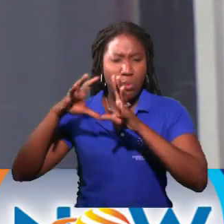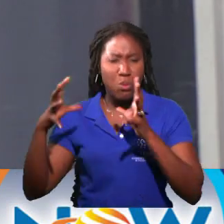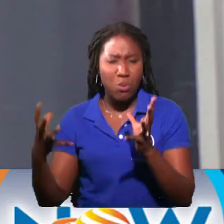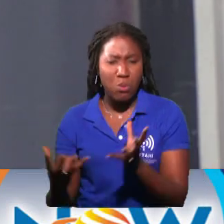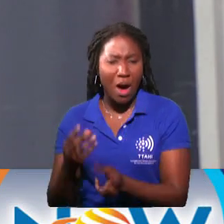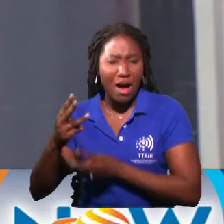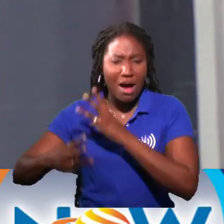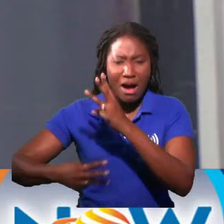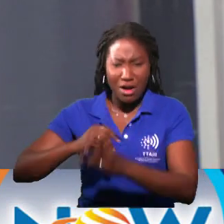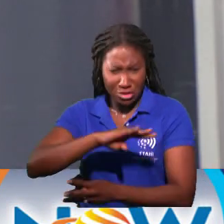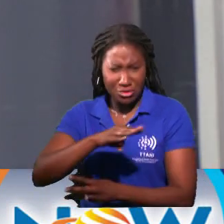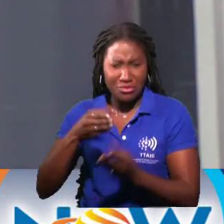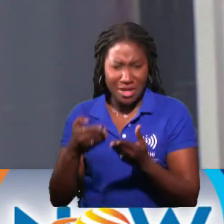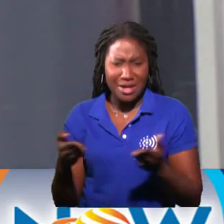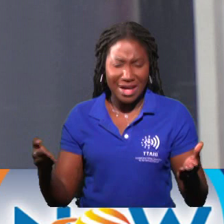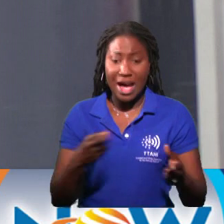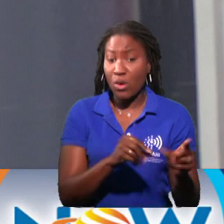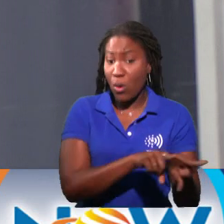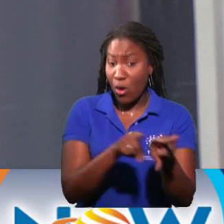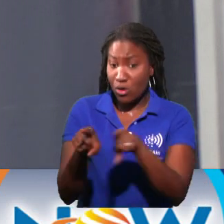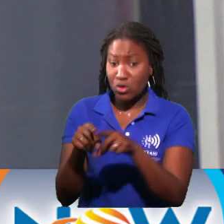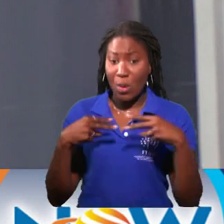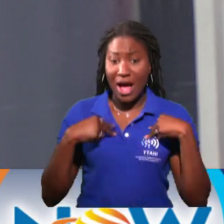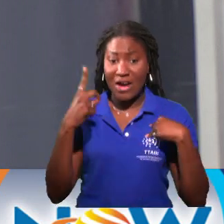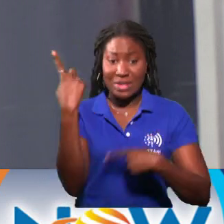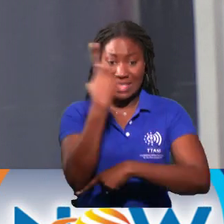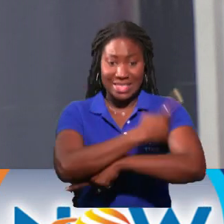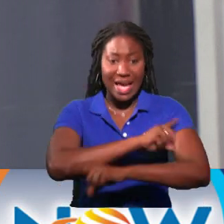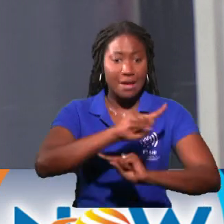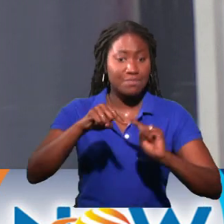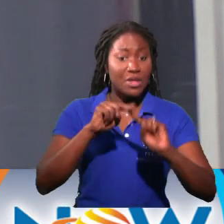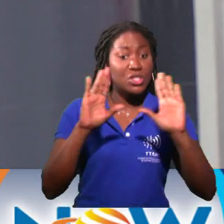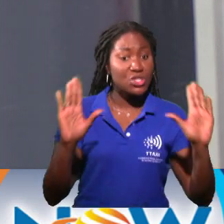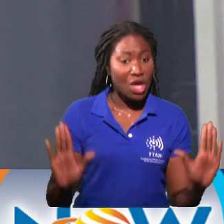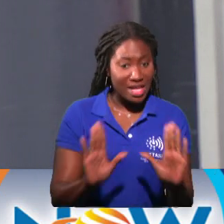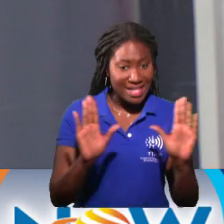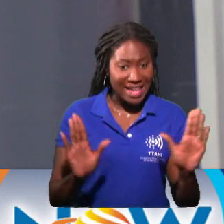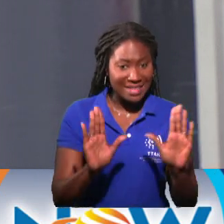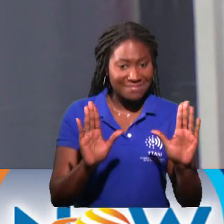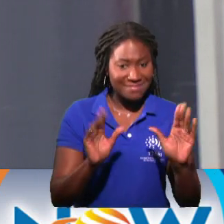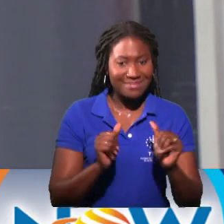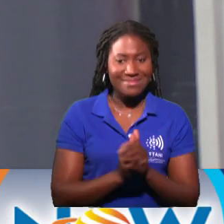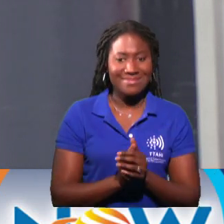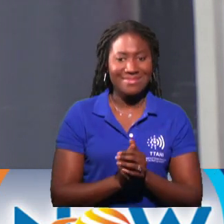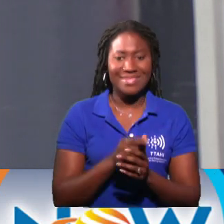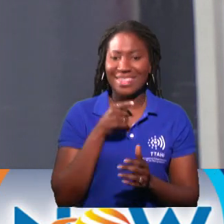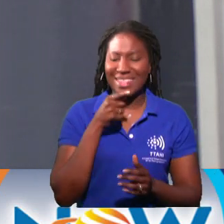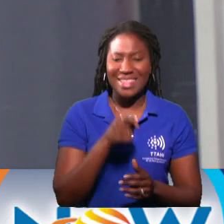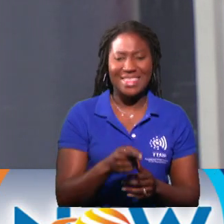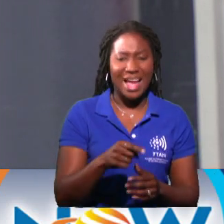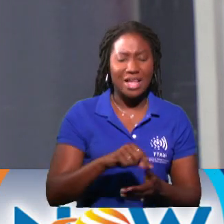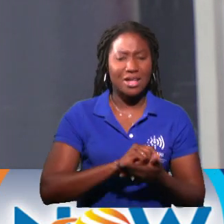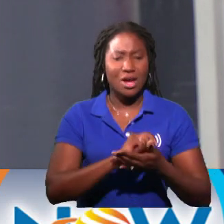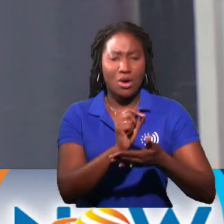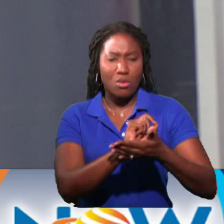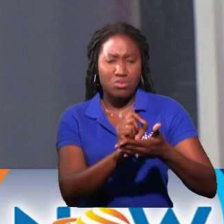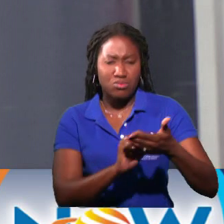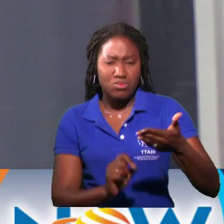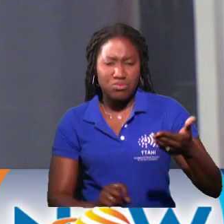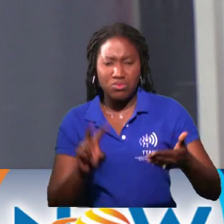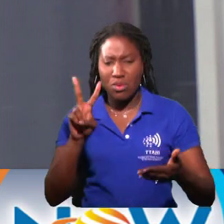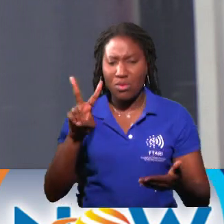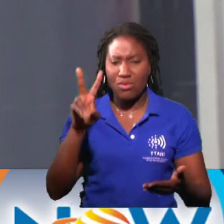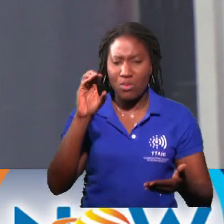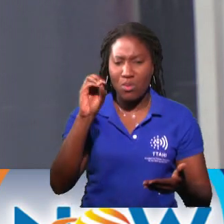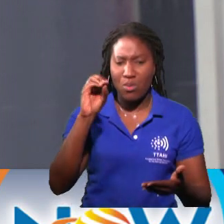And so we also have a day on Sunday that's black light void where people can see art